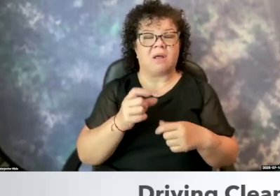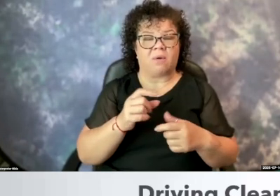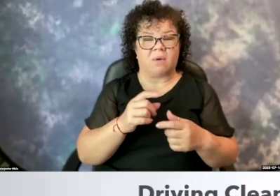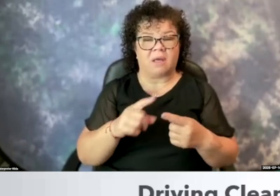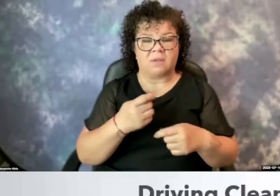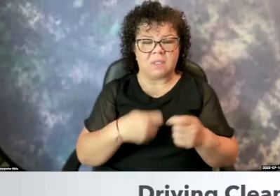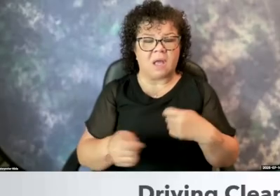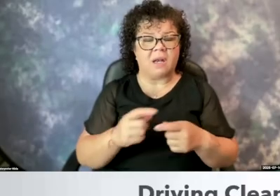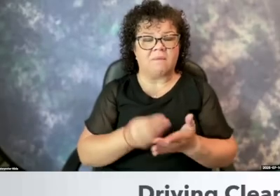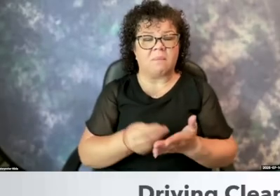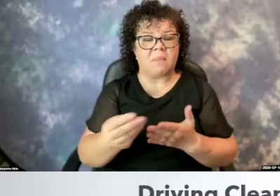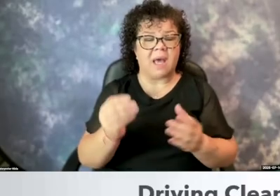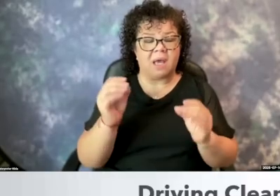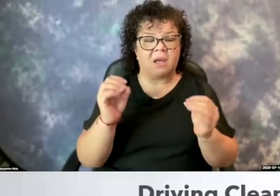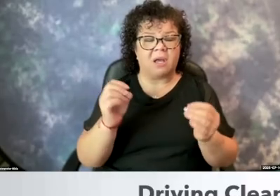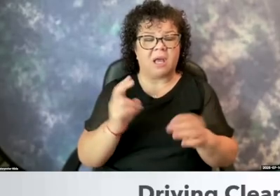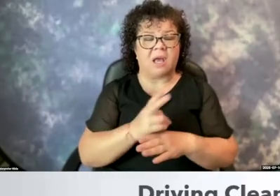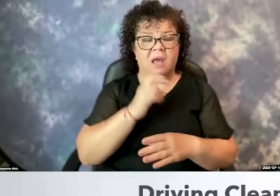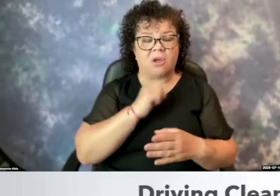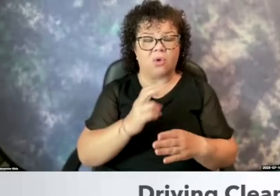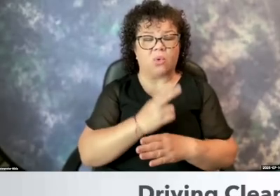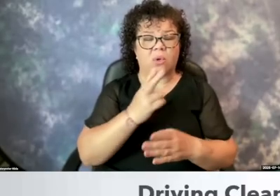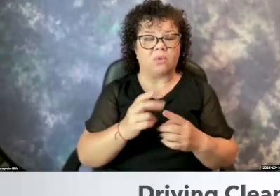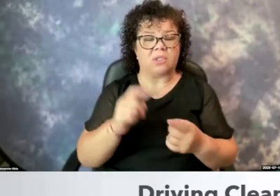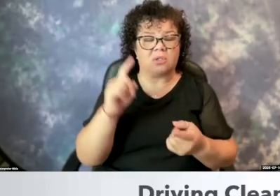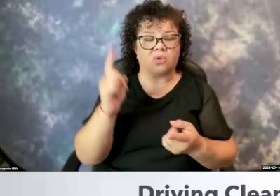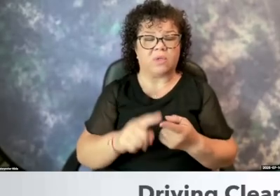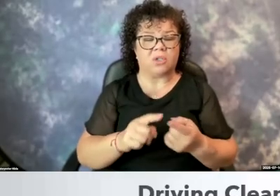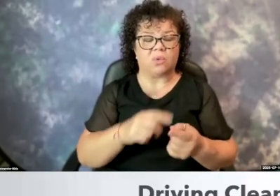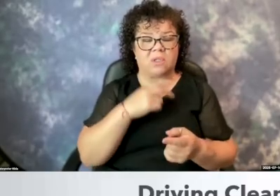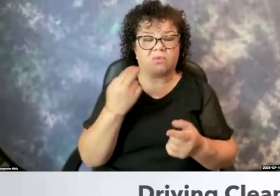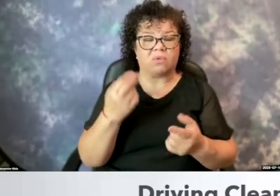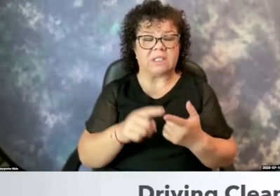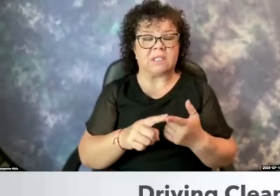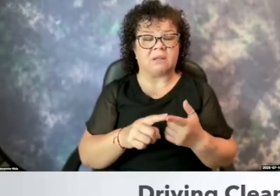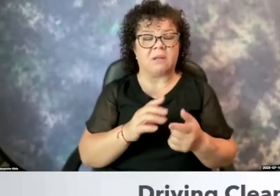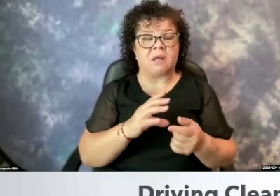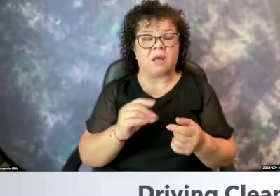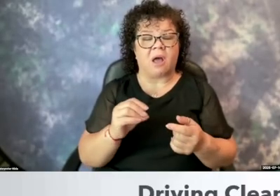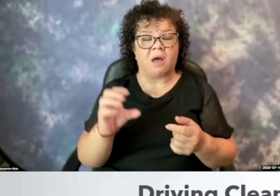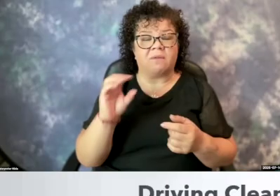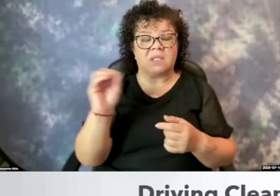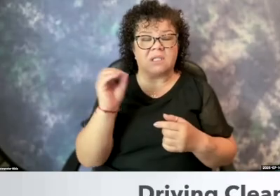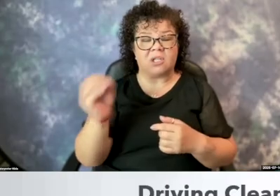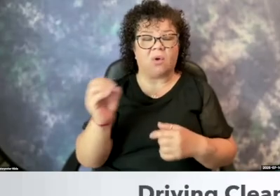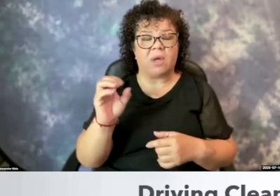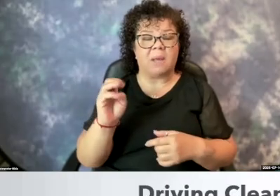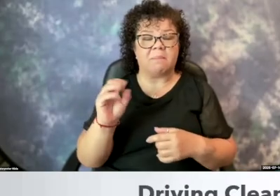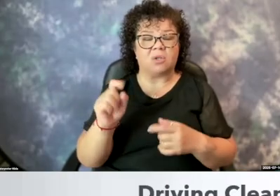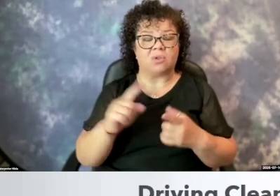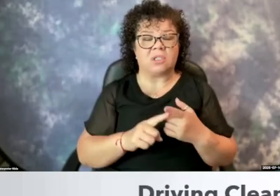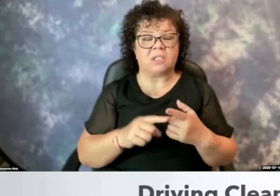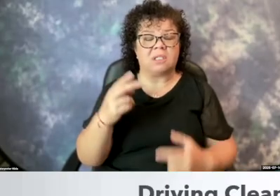cell replacements to reduce the risk of buying a used zero-emission vehicle. Cal-ITP, or the